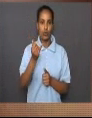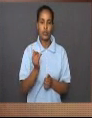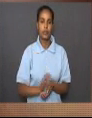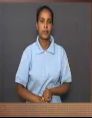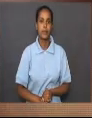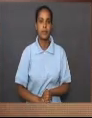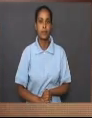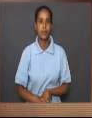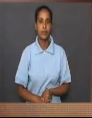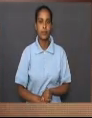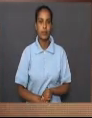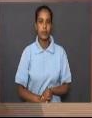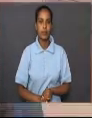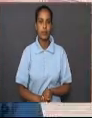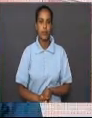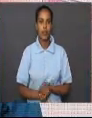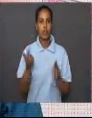129 kilojoules.